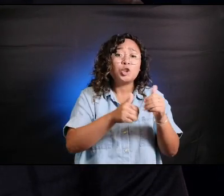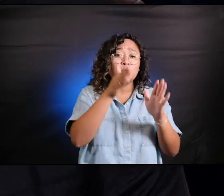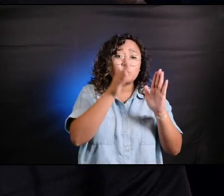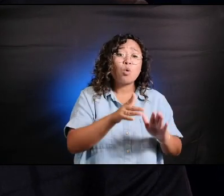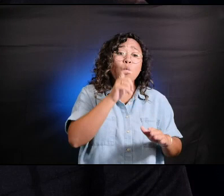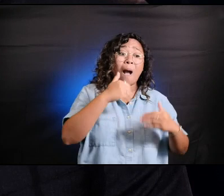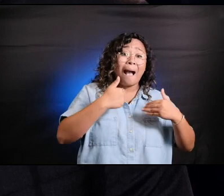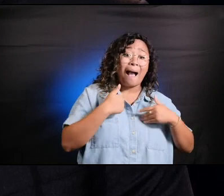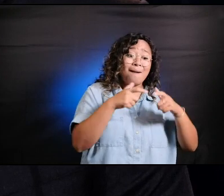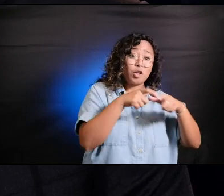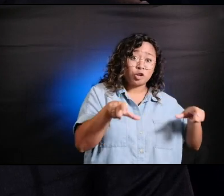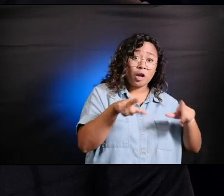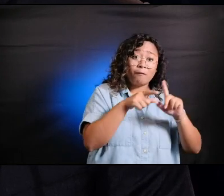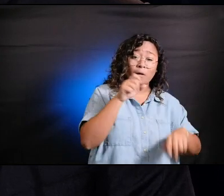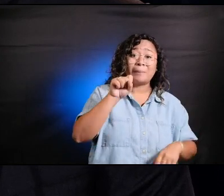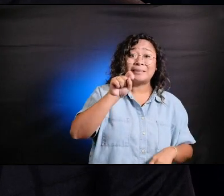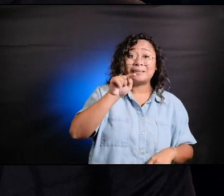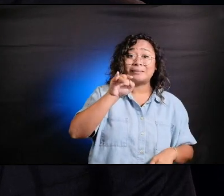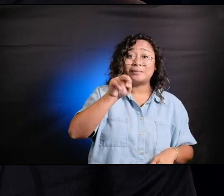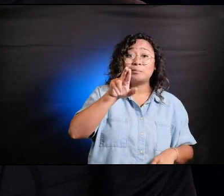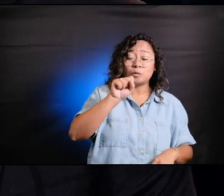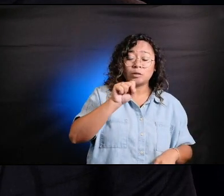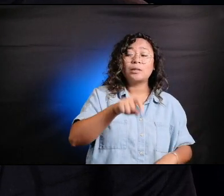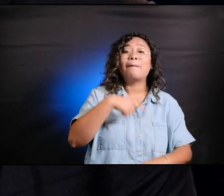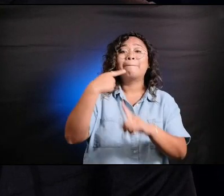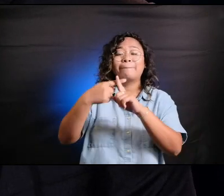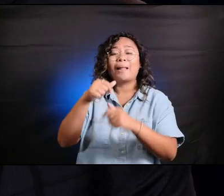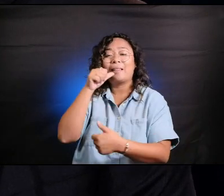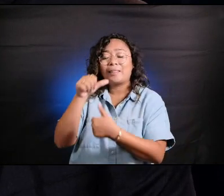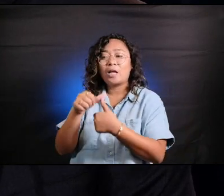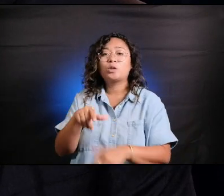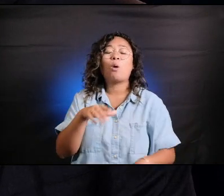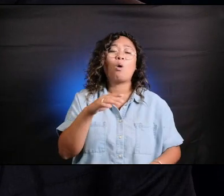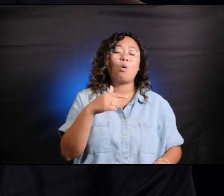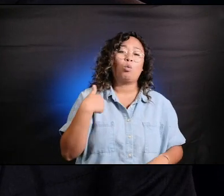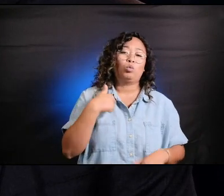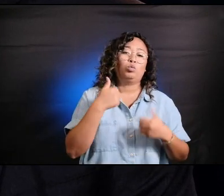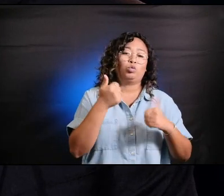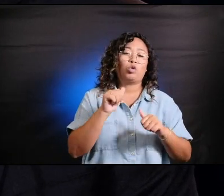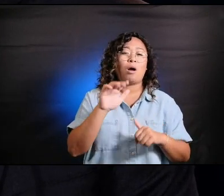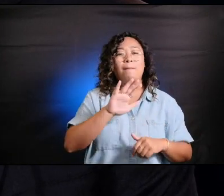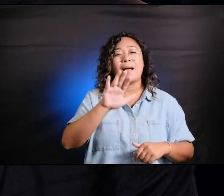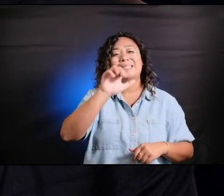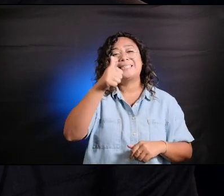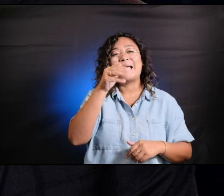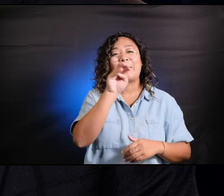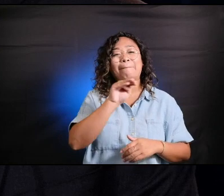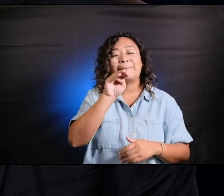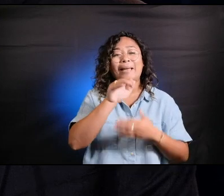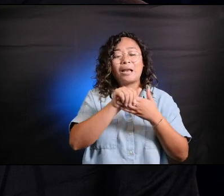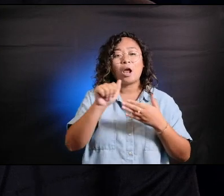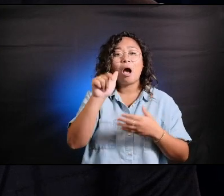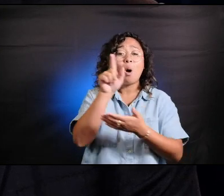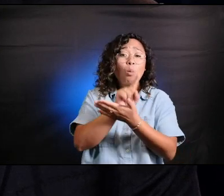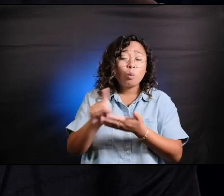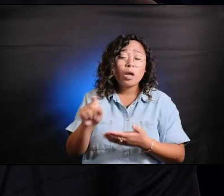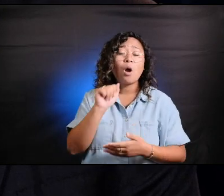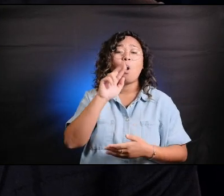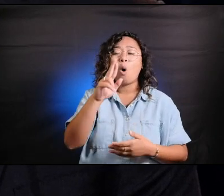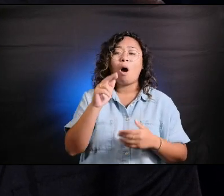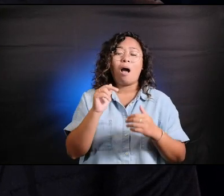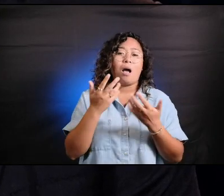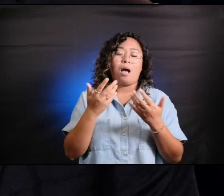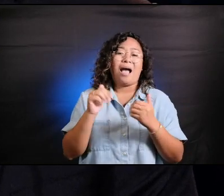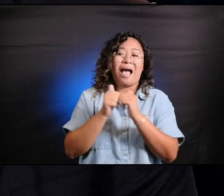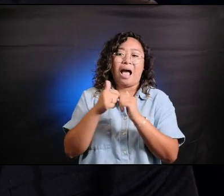try to do at least $8 to $10 million every week, or what our pay, we feel that